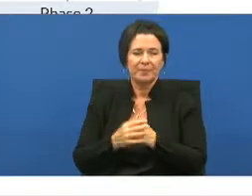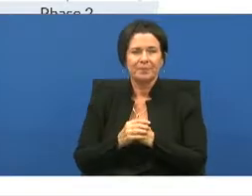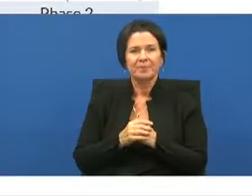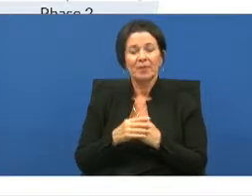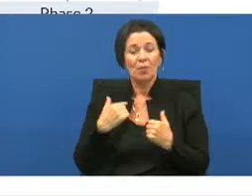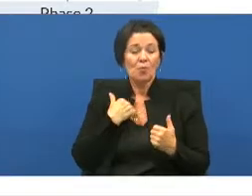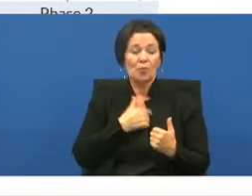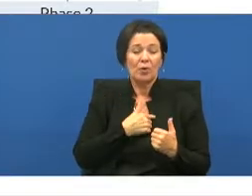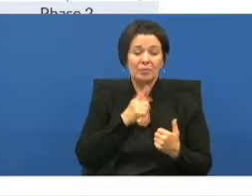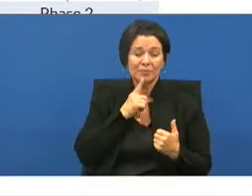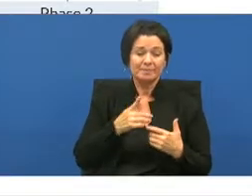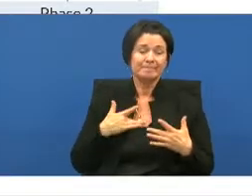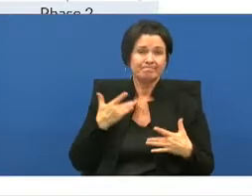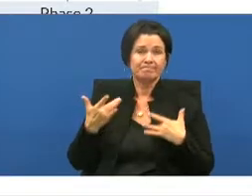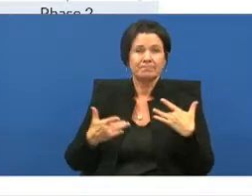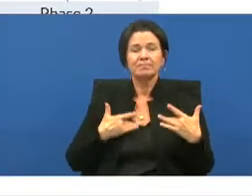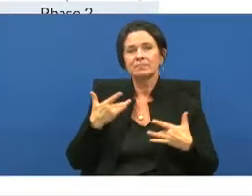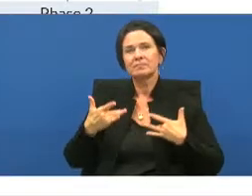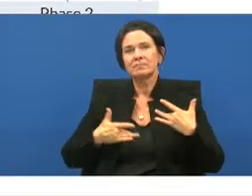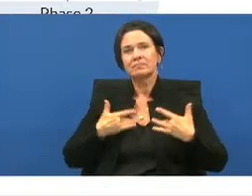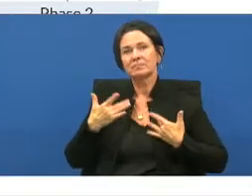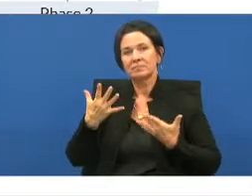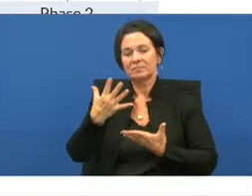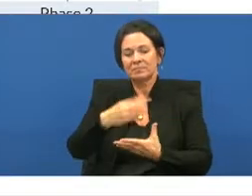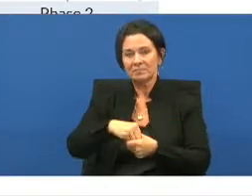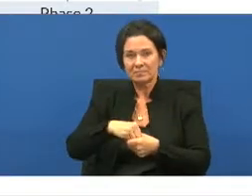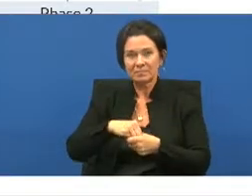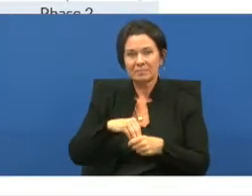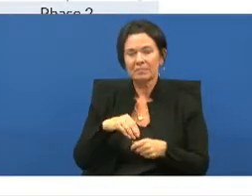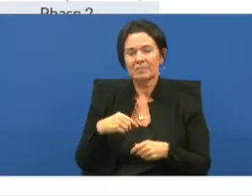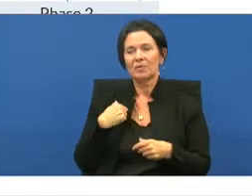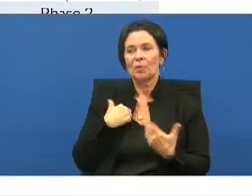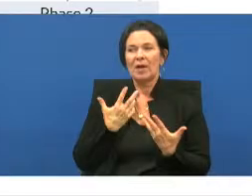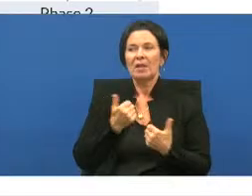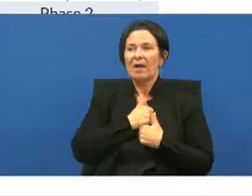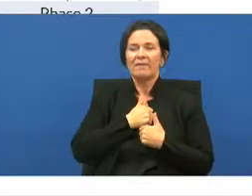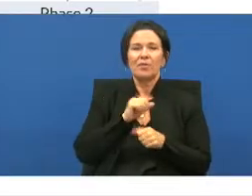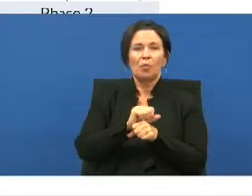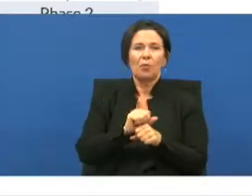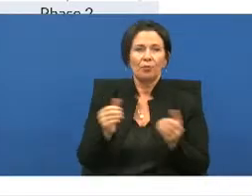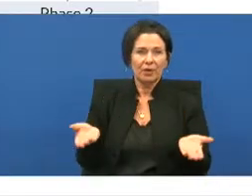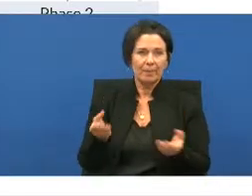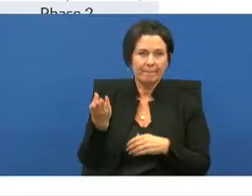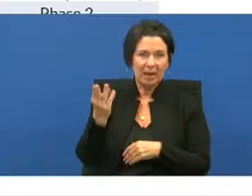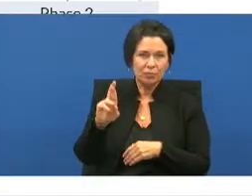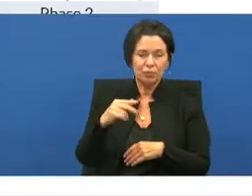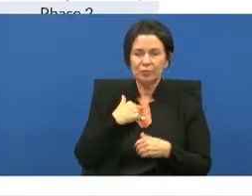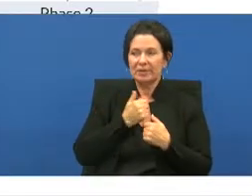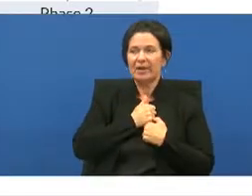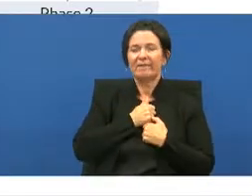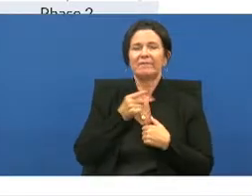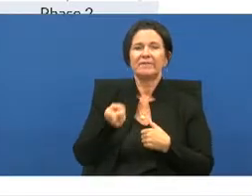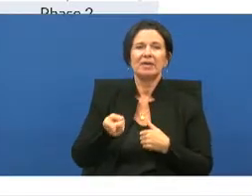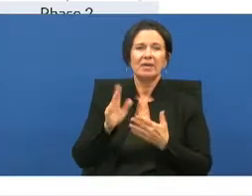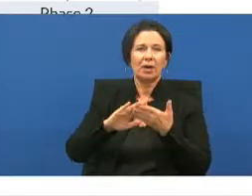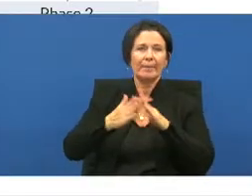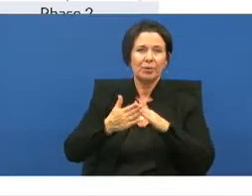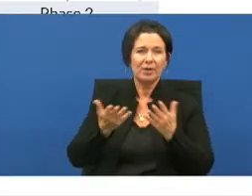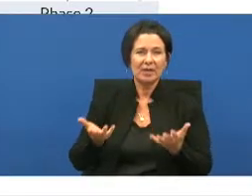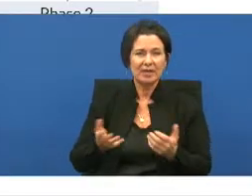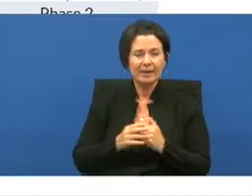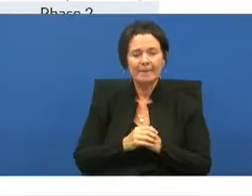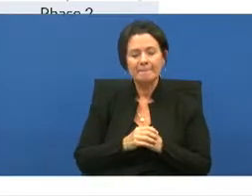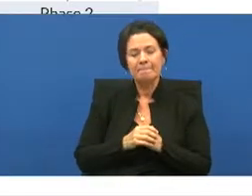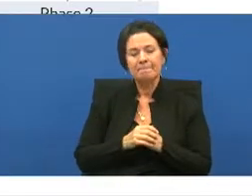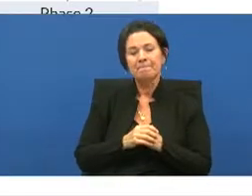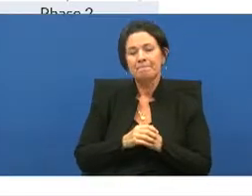to be here. We love the work we've done in Baton Rouge. We love the community, and we want nothing more than